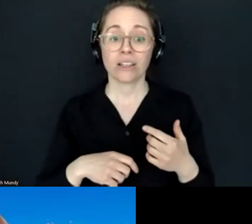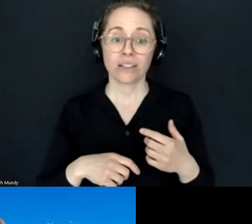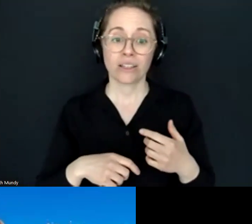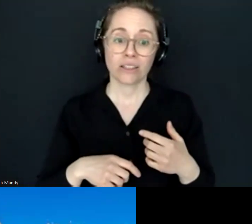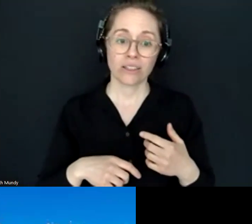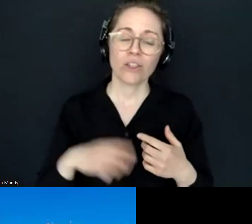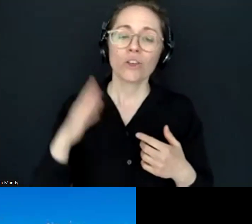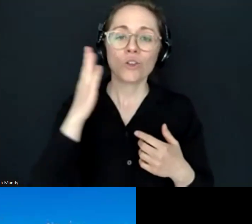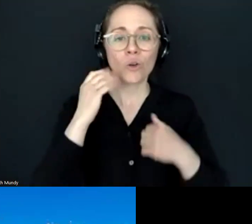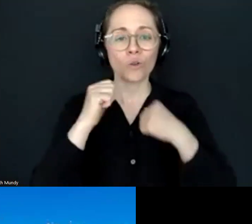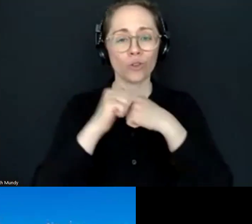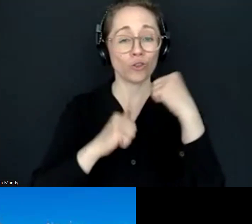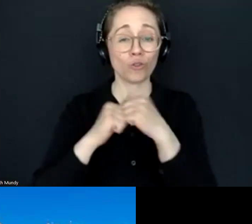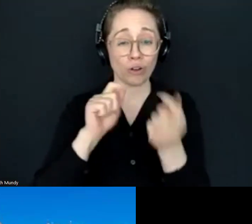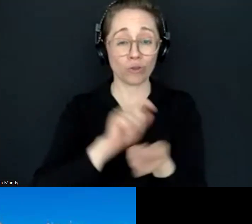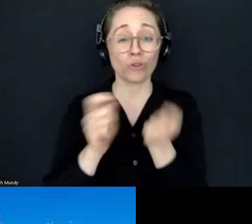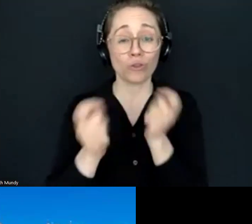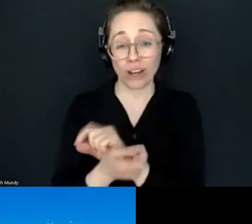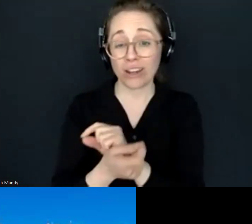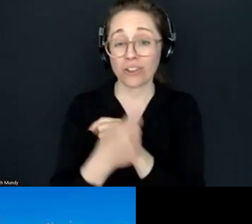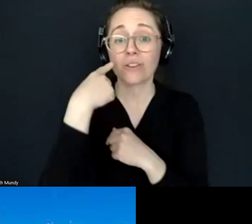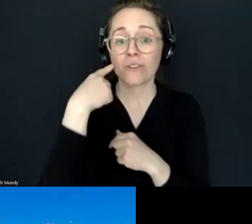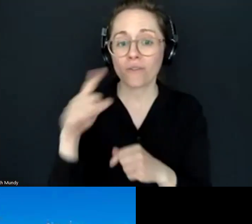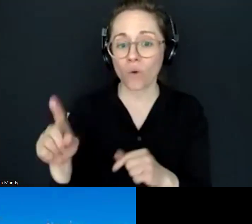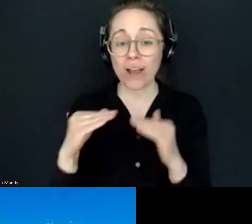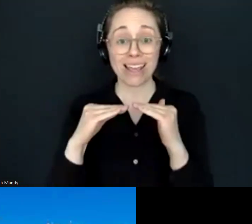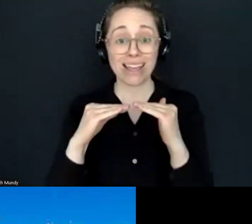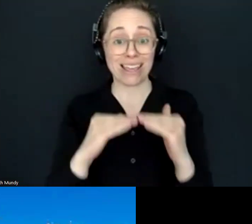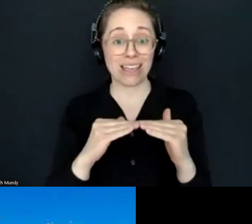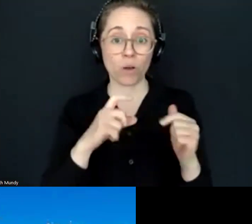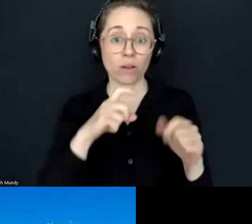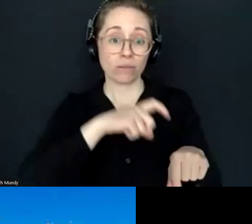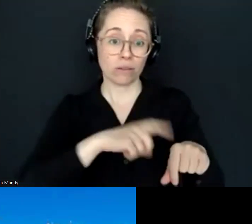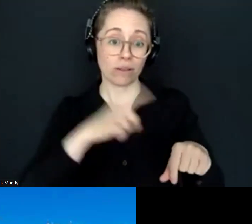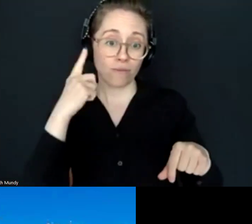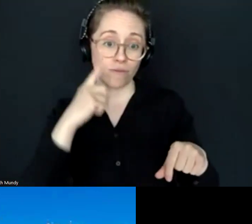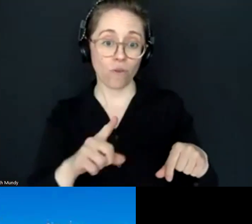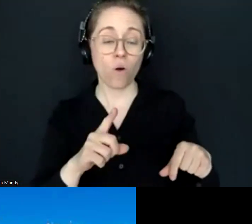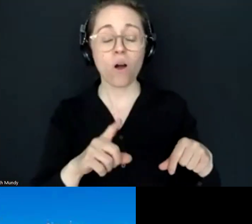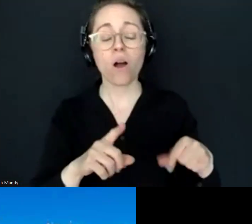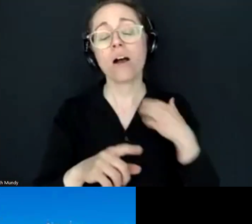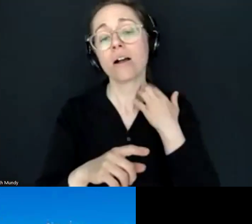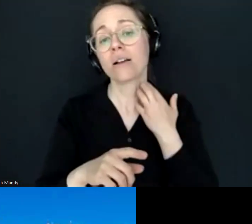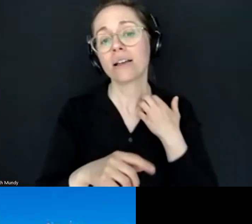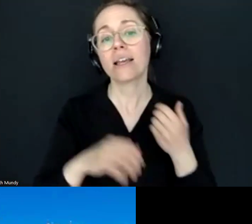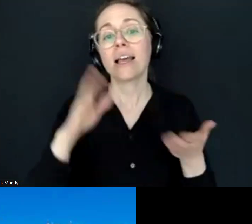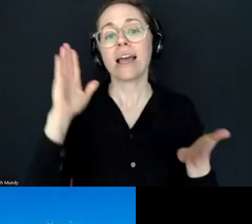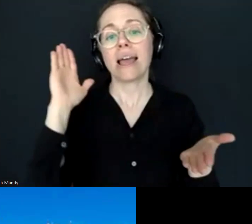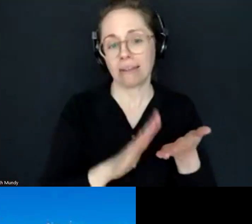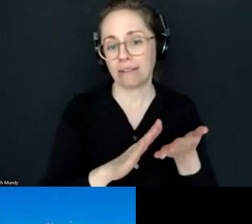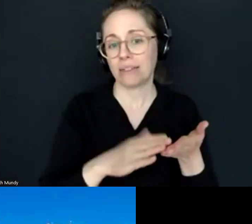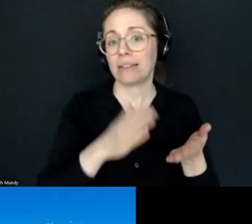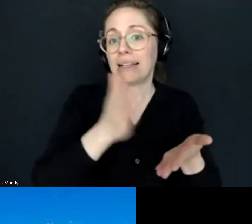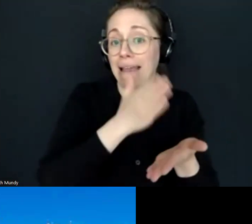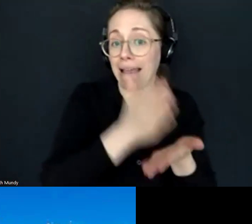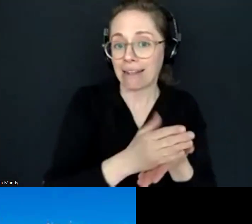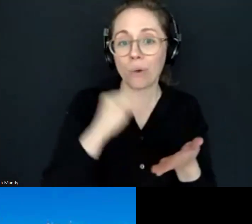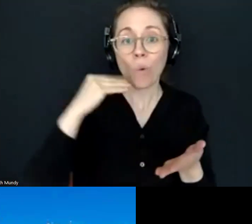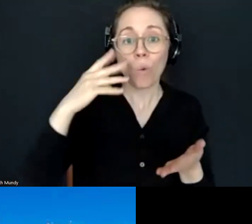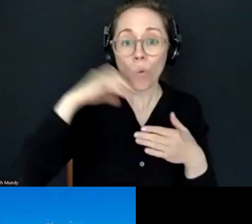structural reforms, that there will be equal time for housing, preventing and ending older adult homelessness. So whether